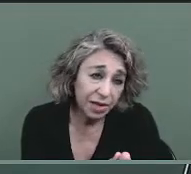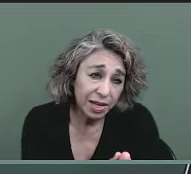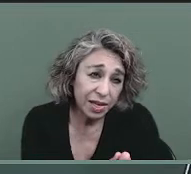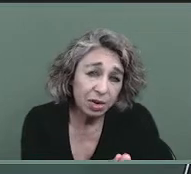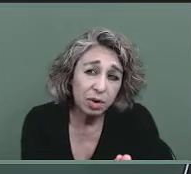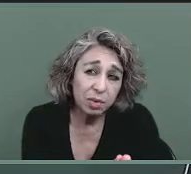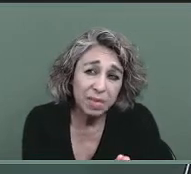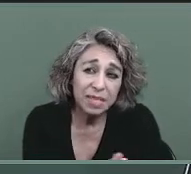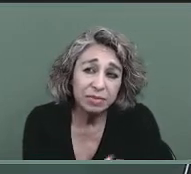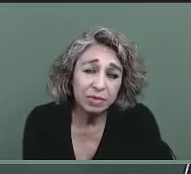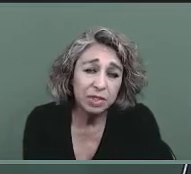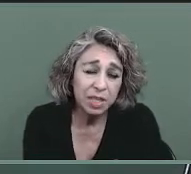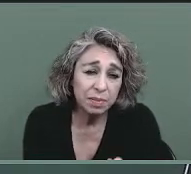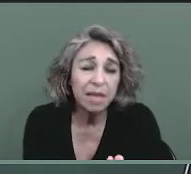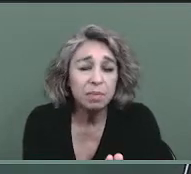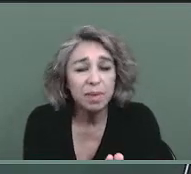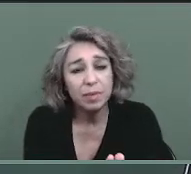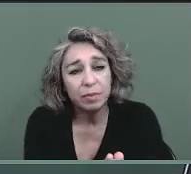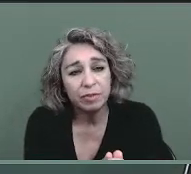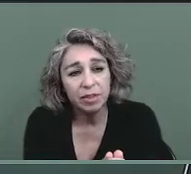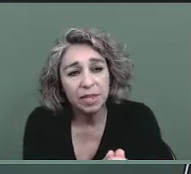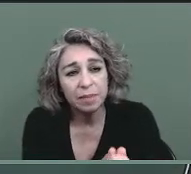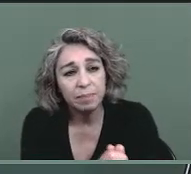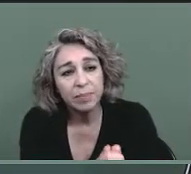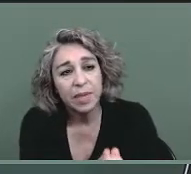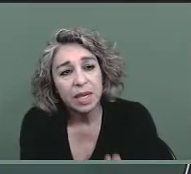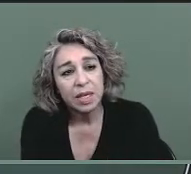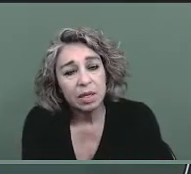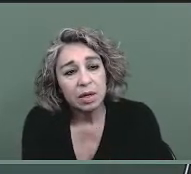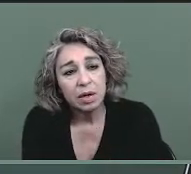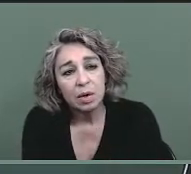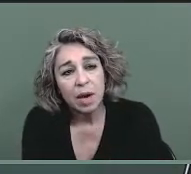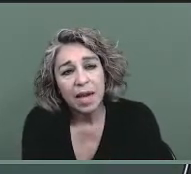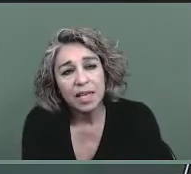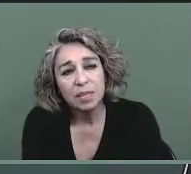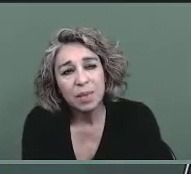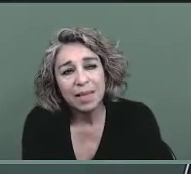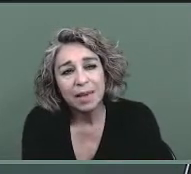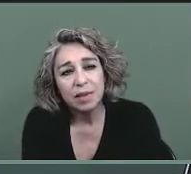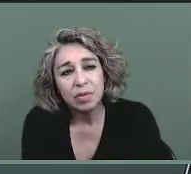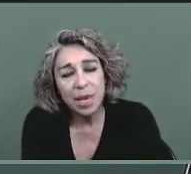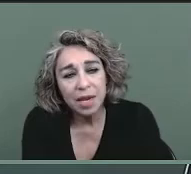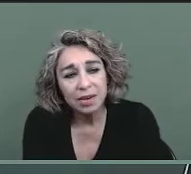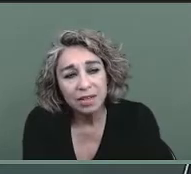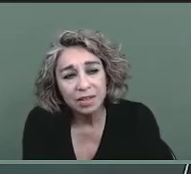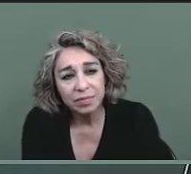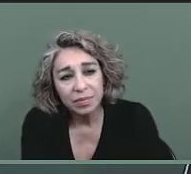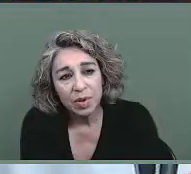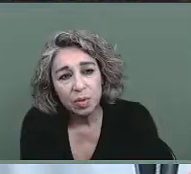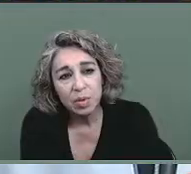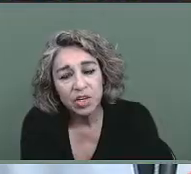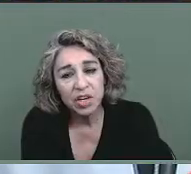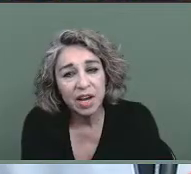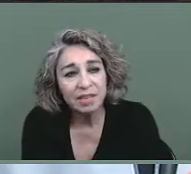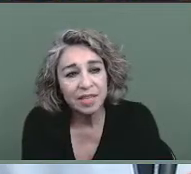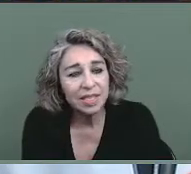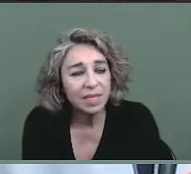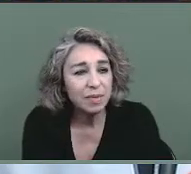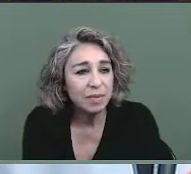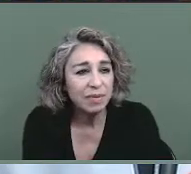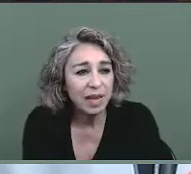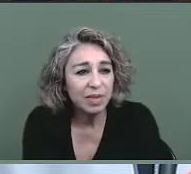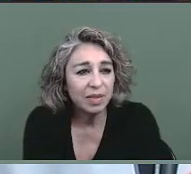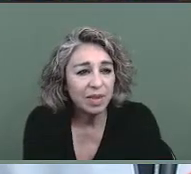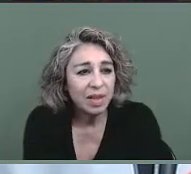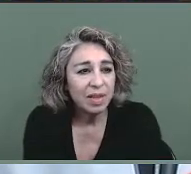affine or Metis pölten making people full-time I expect that in three years we should have a system